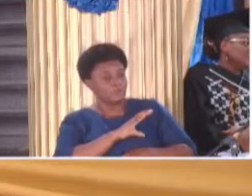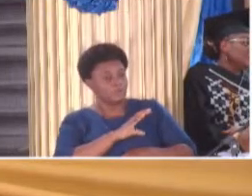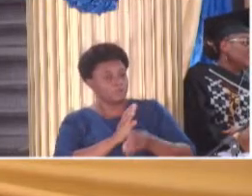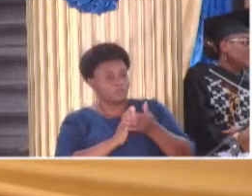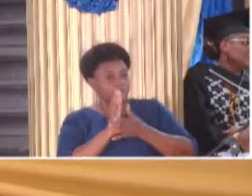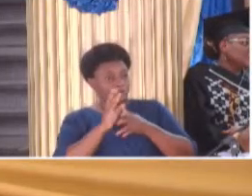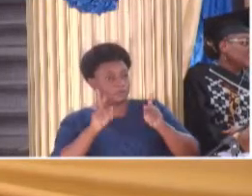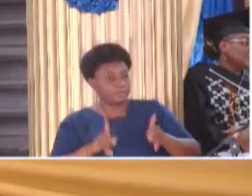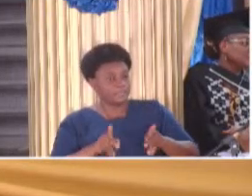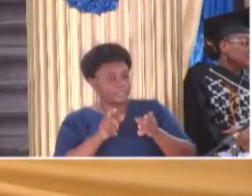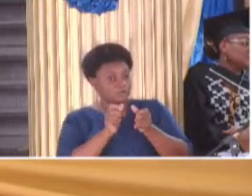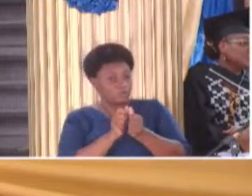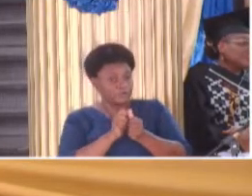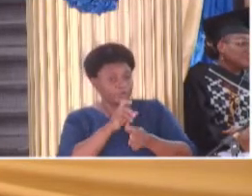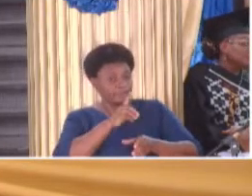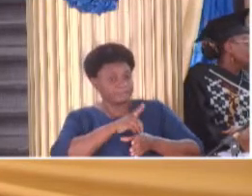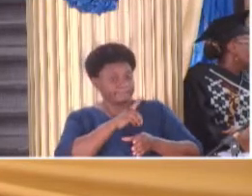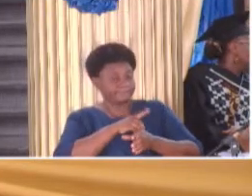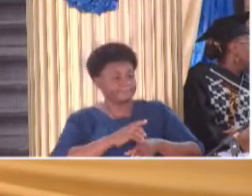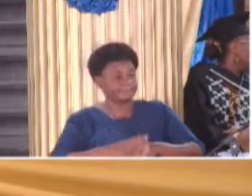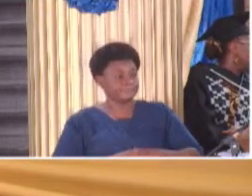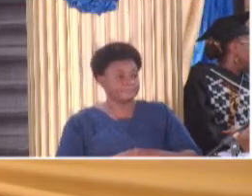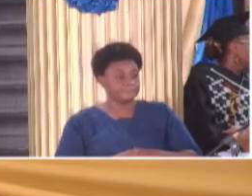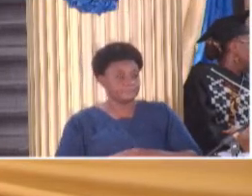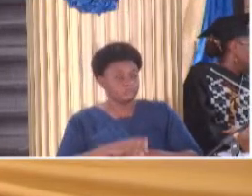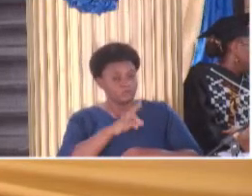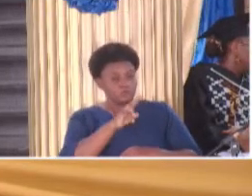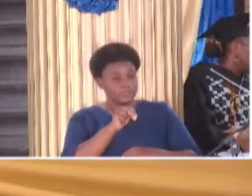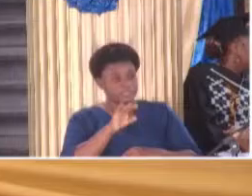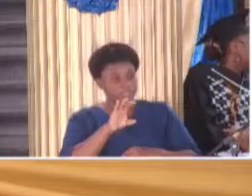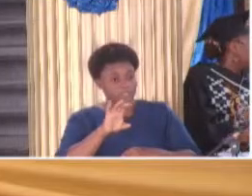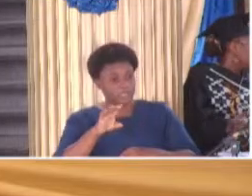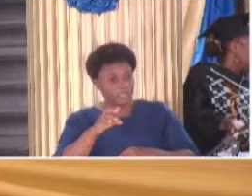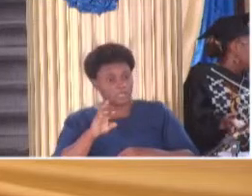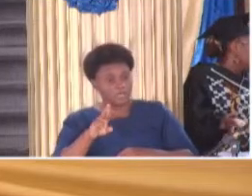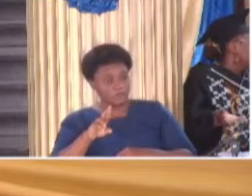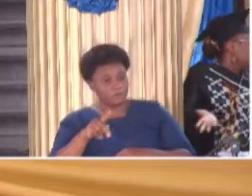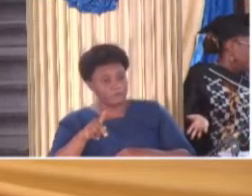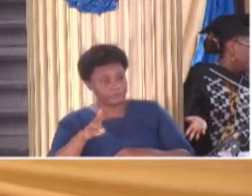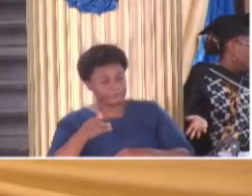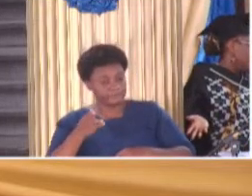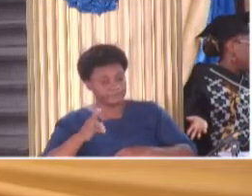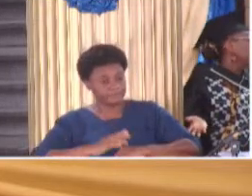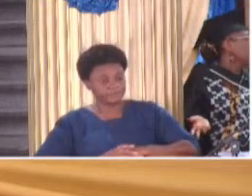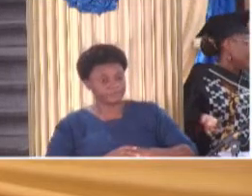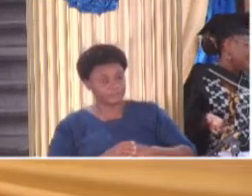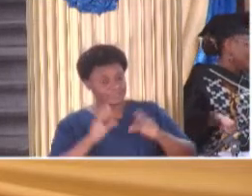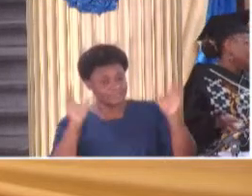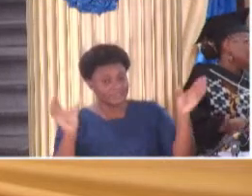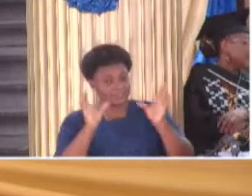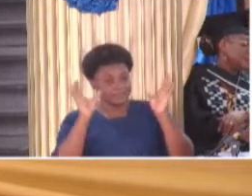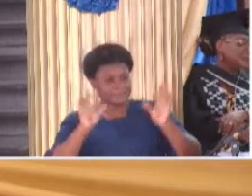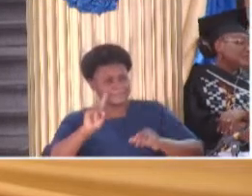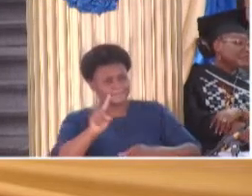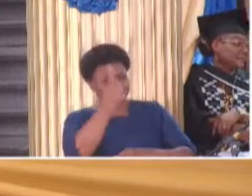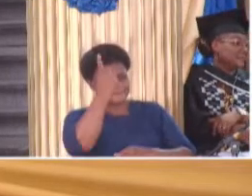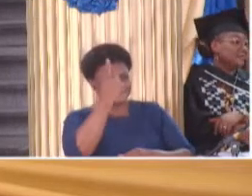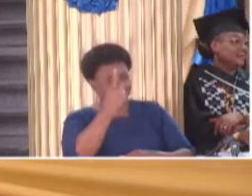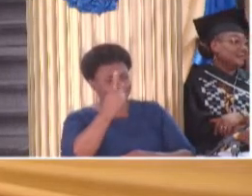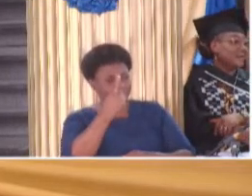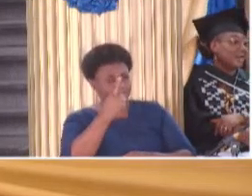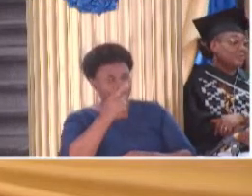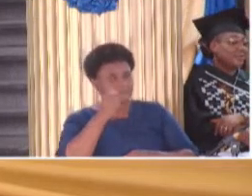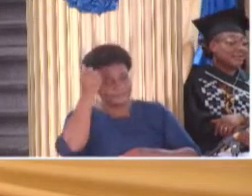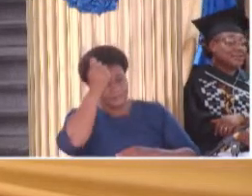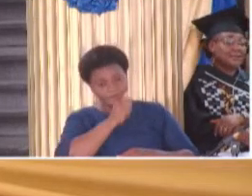Rights of Persons with Disabilities, UNCRPD, and celebrated for being the first African woman to